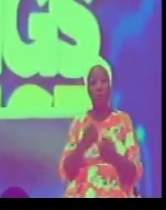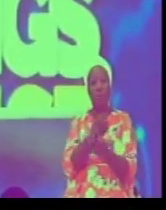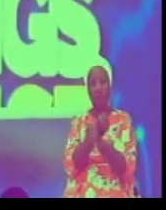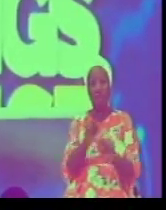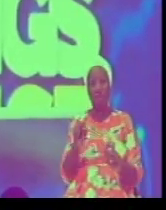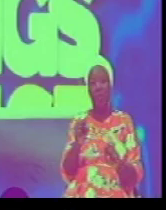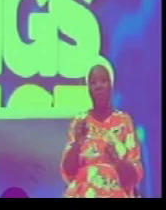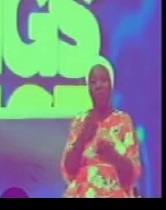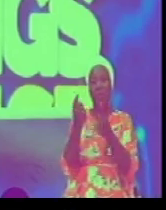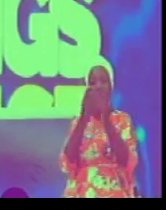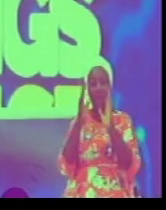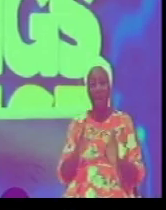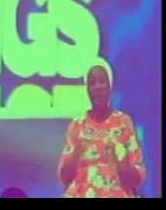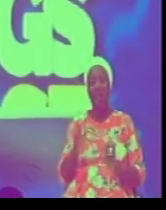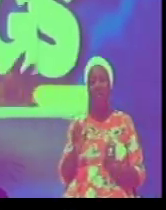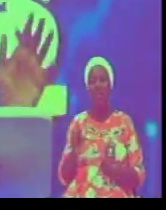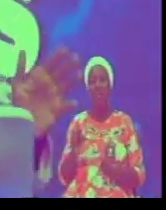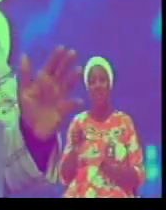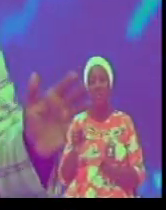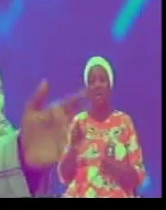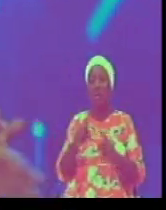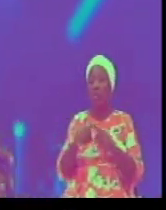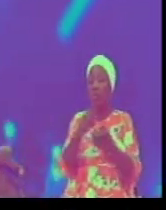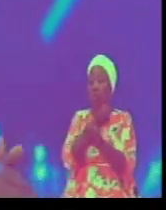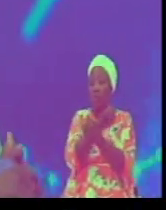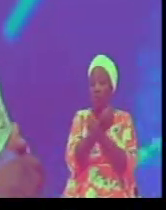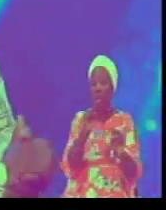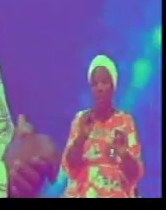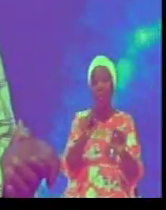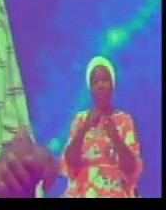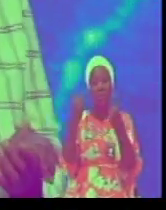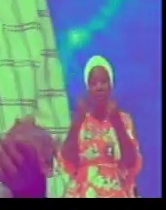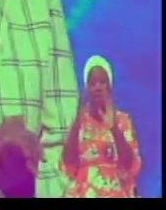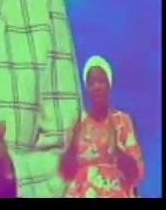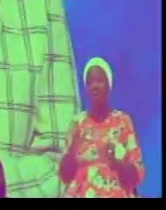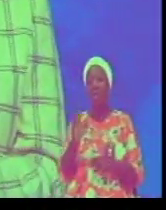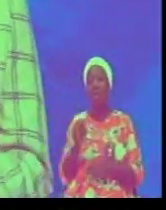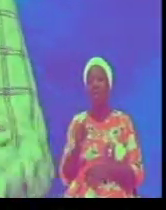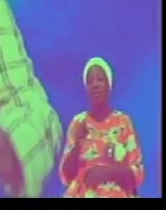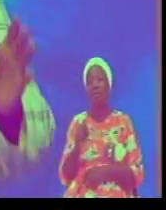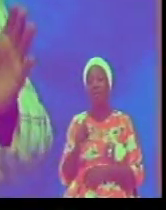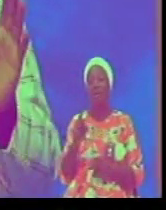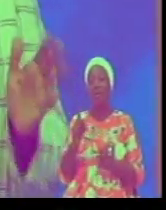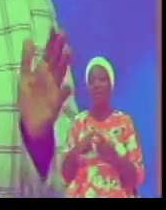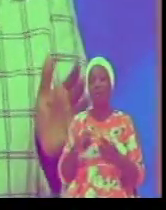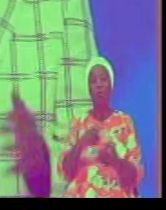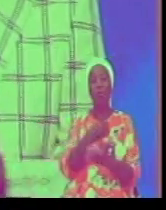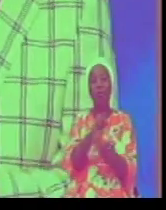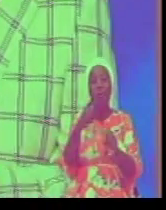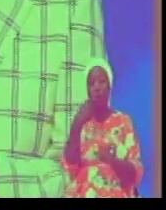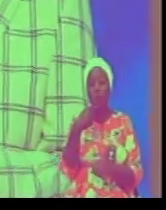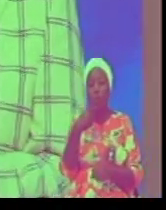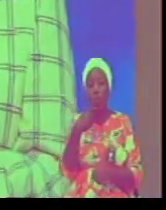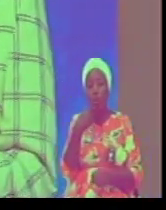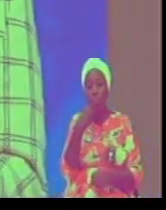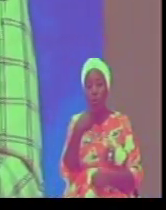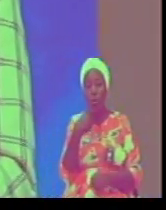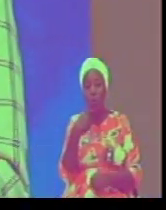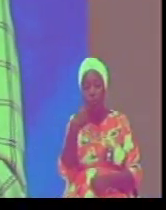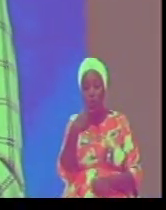came into the world to save sinners, to save